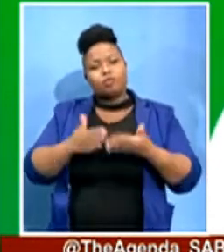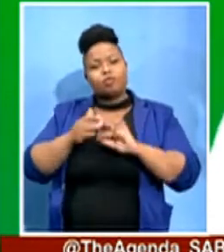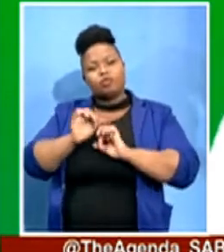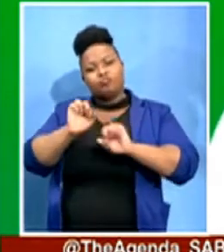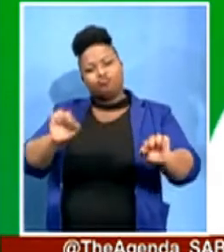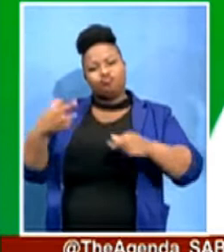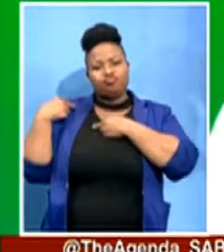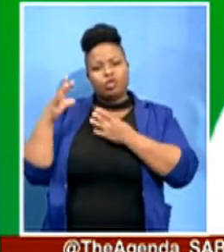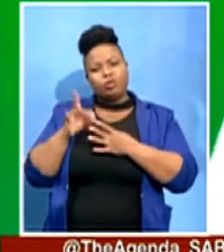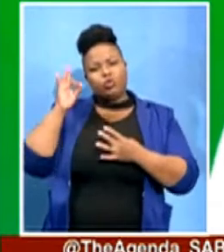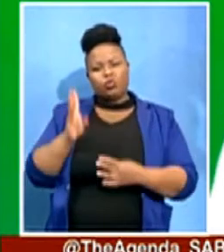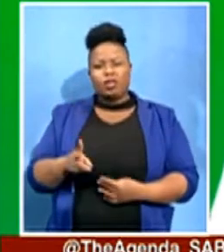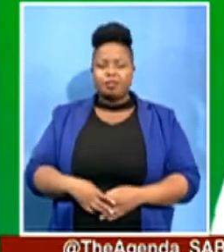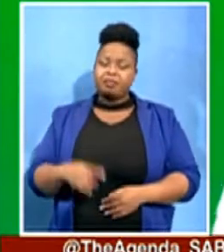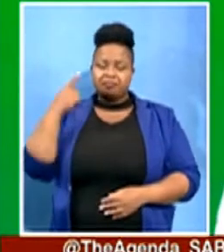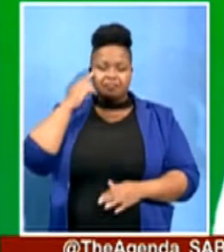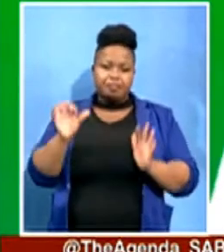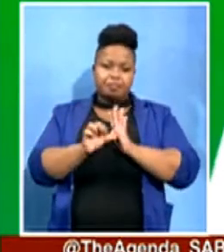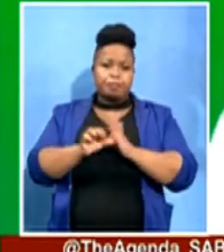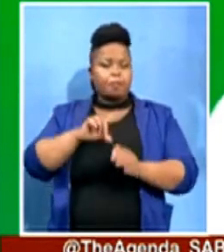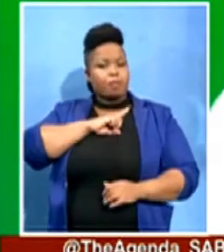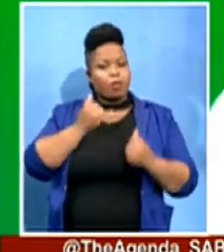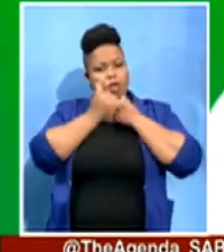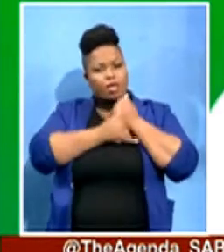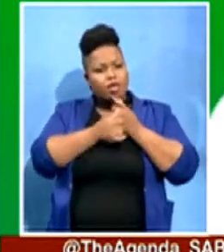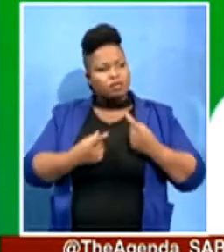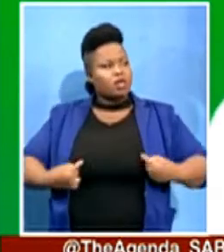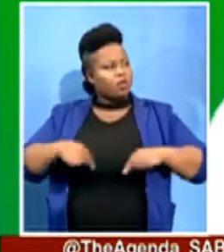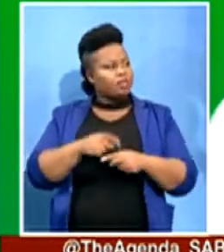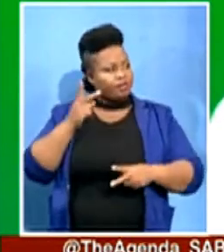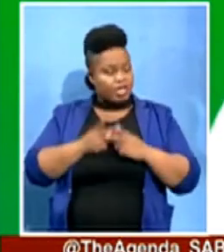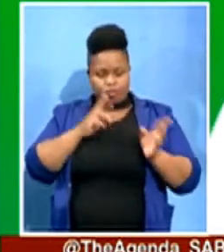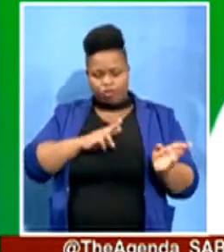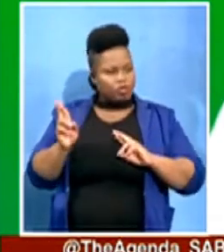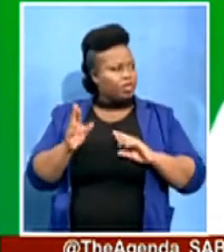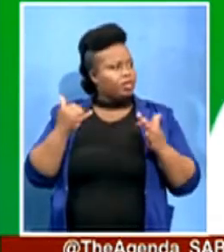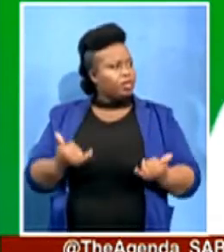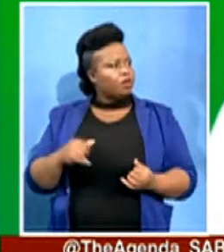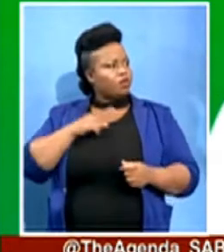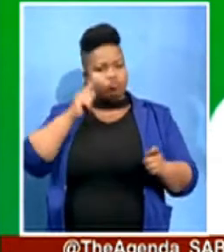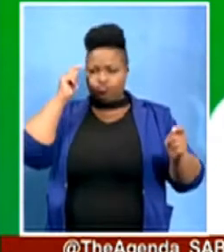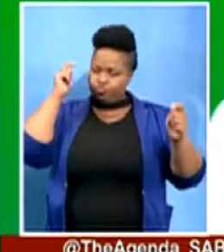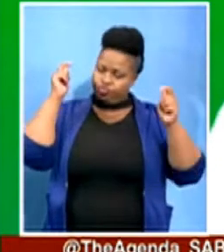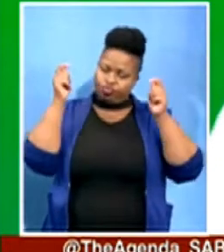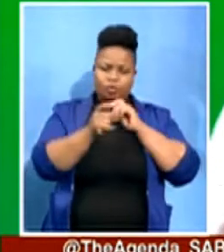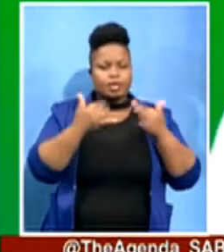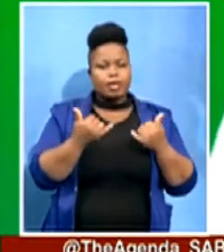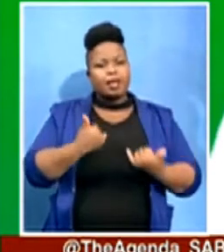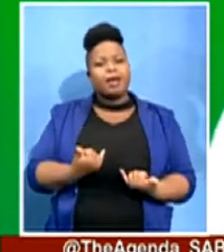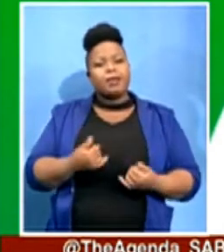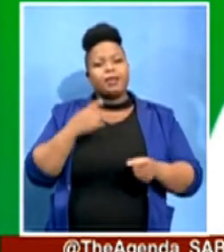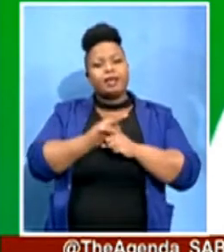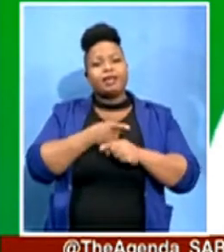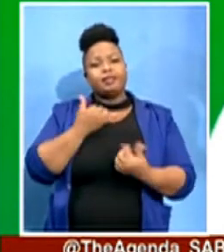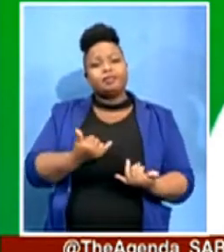our country is finally ready for a revolution like that. With that, I will, call back to the podium